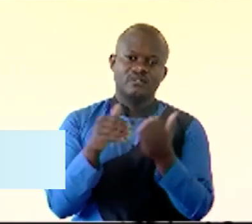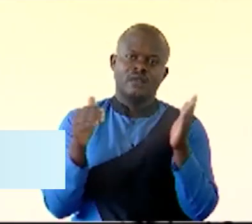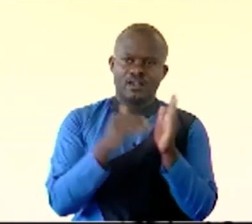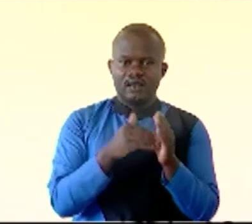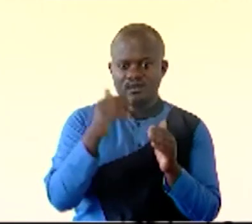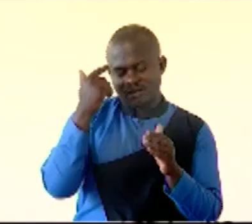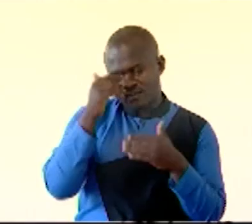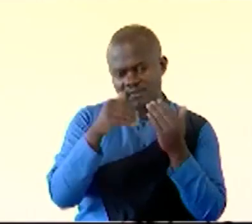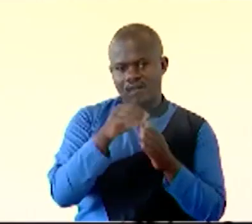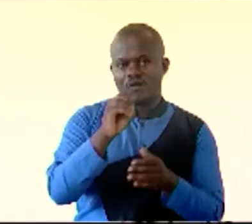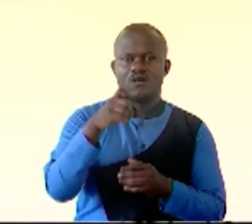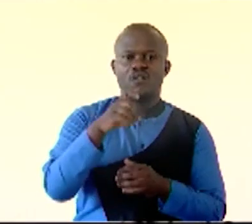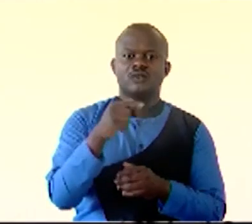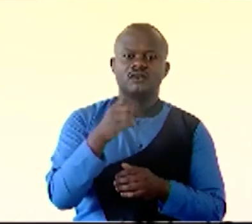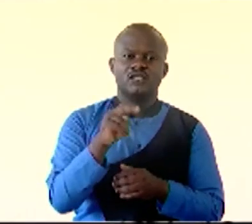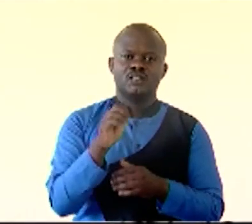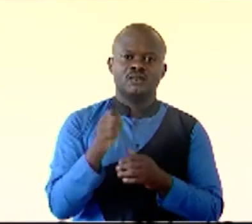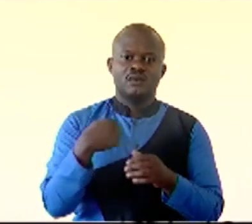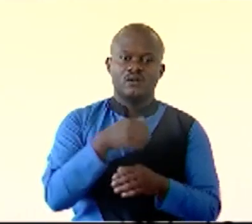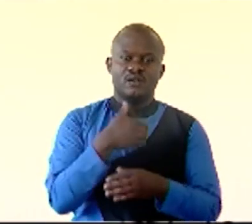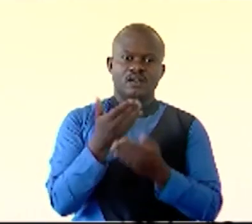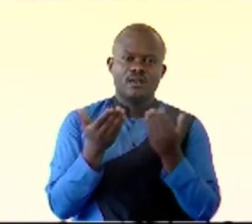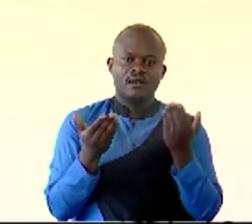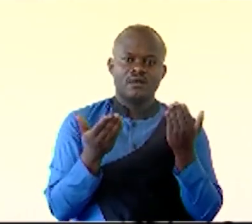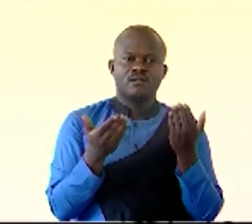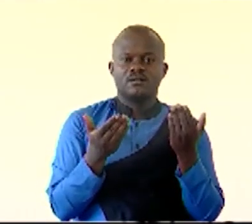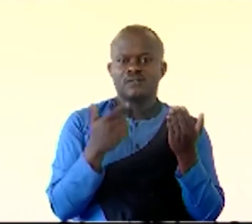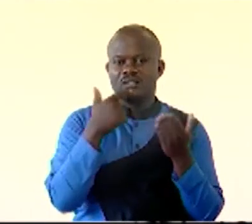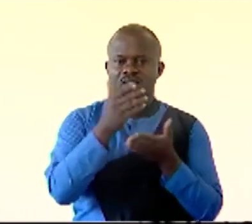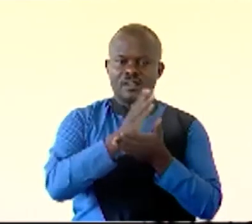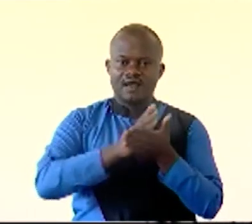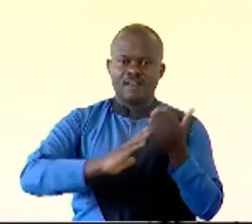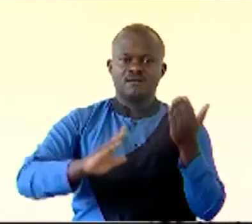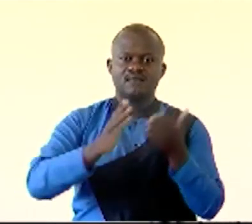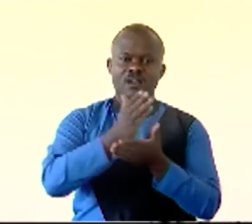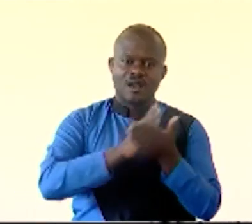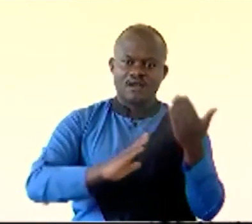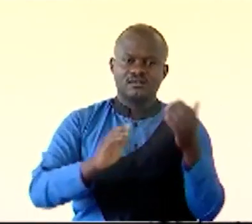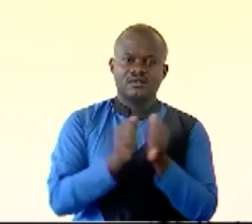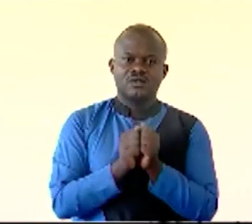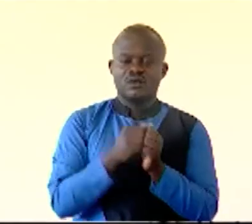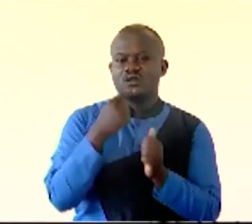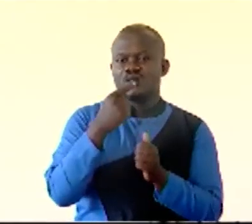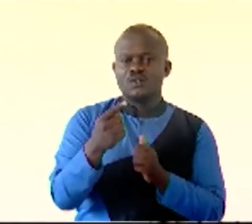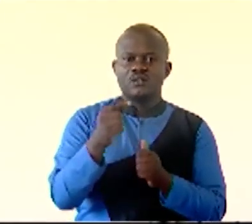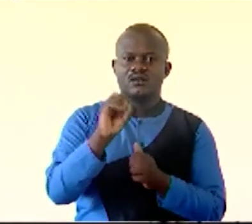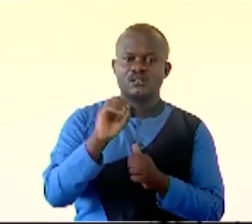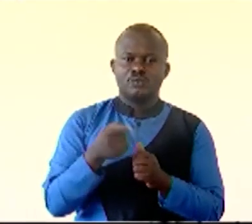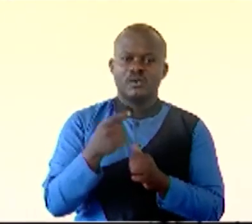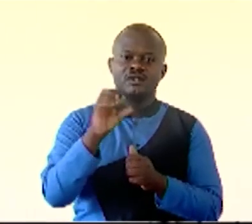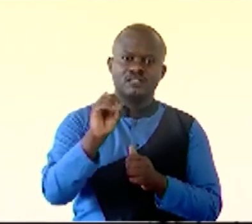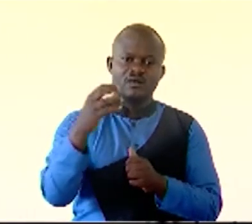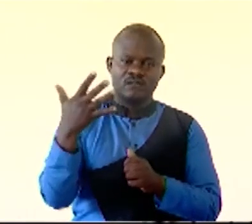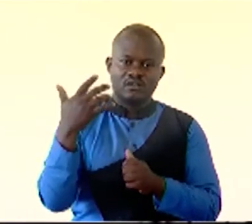for oxygen, we can see it is the half, a half. So